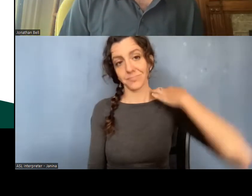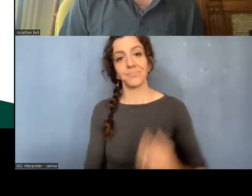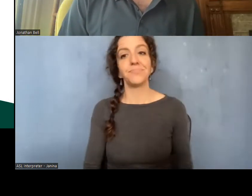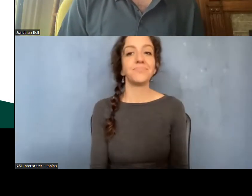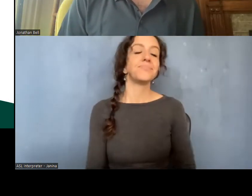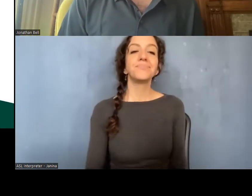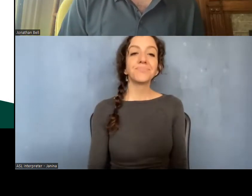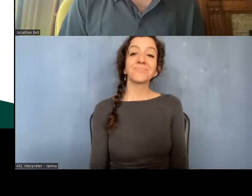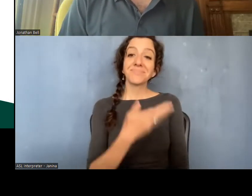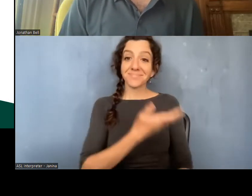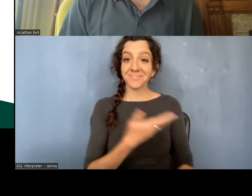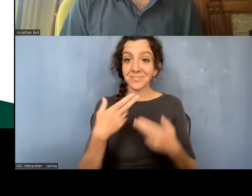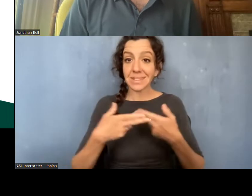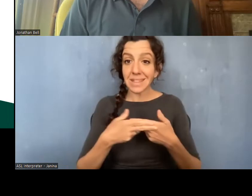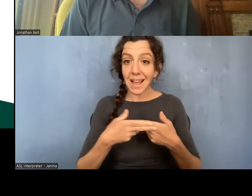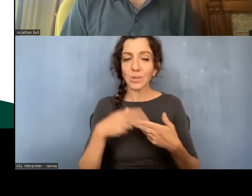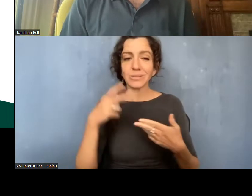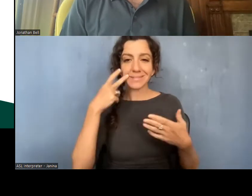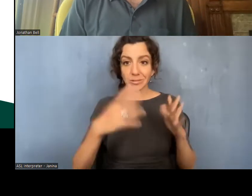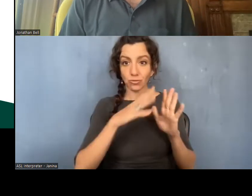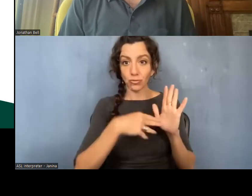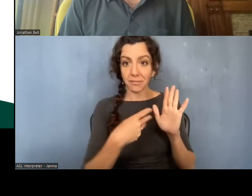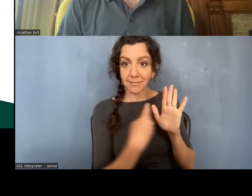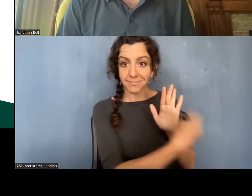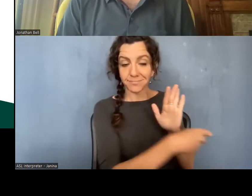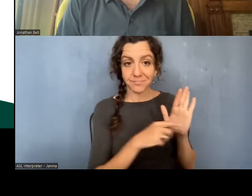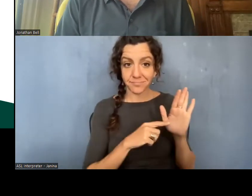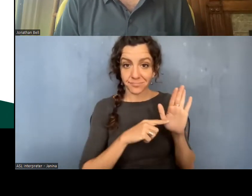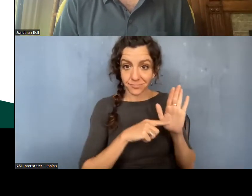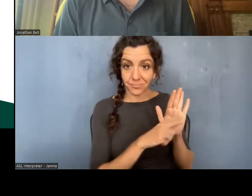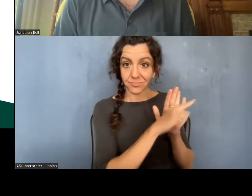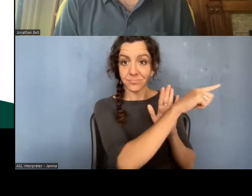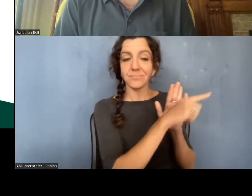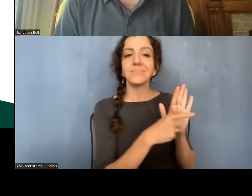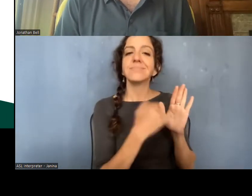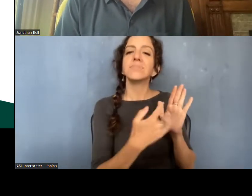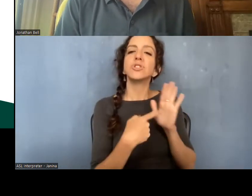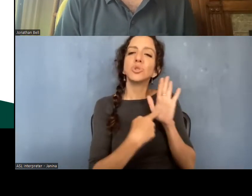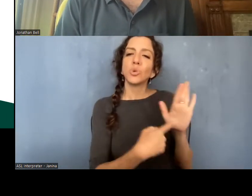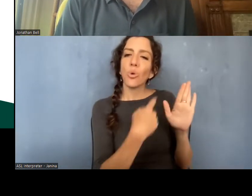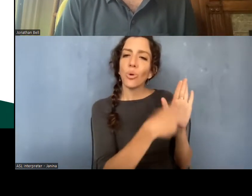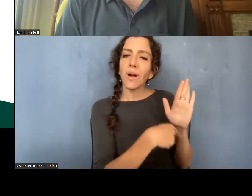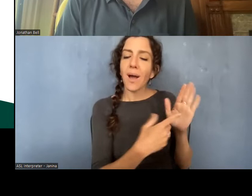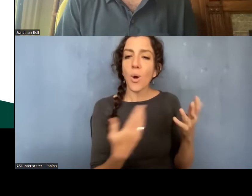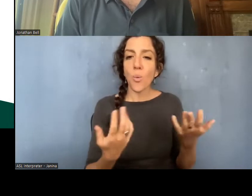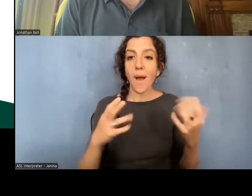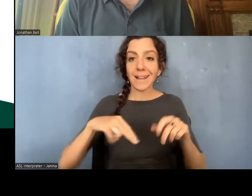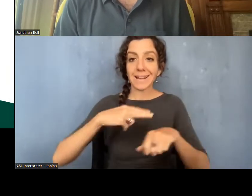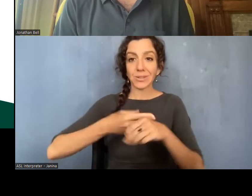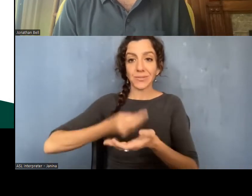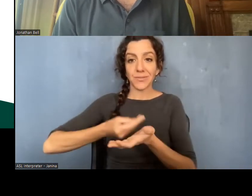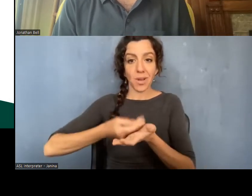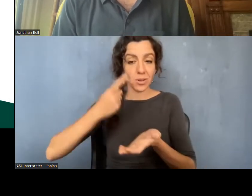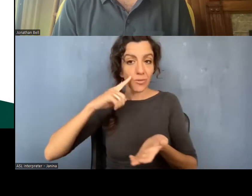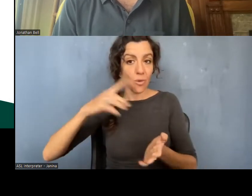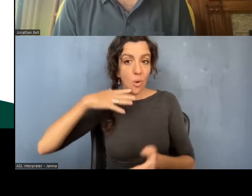So this is the graph on this slide is showing how national funding for older adults has